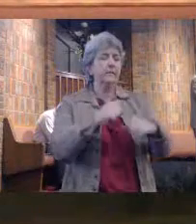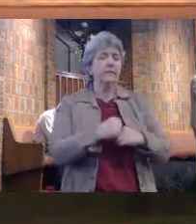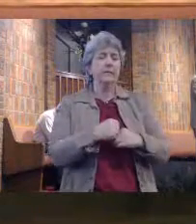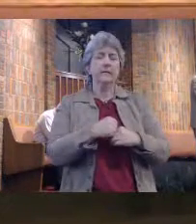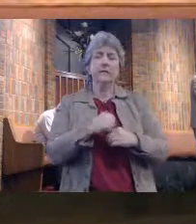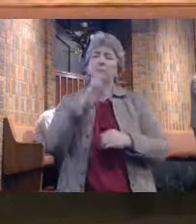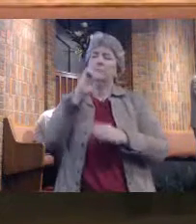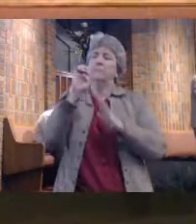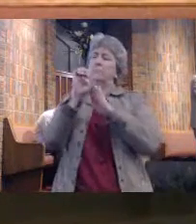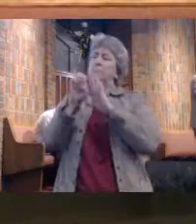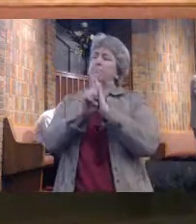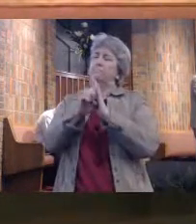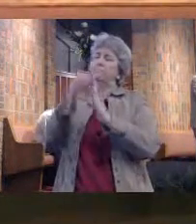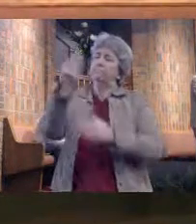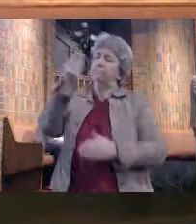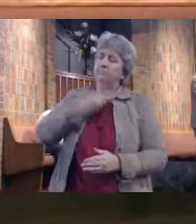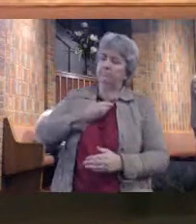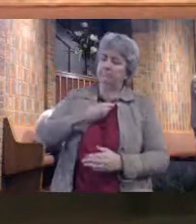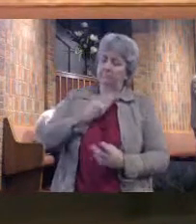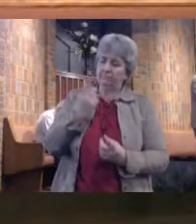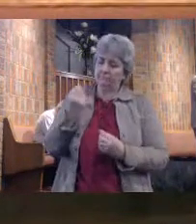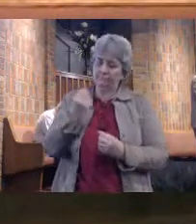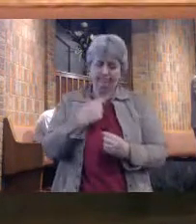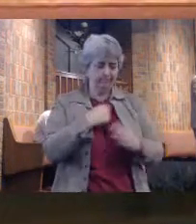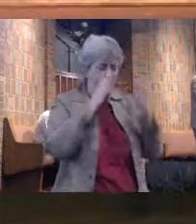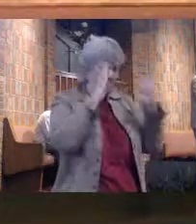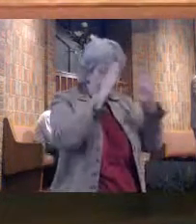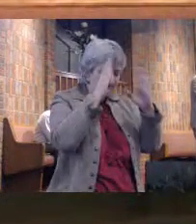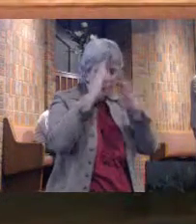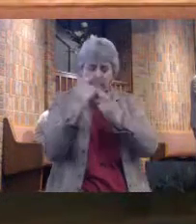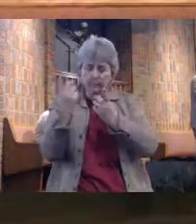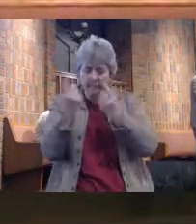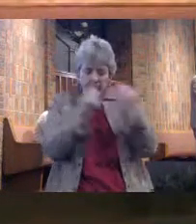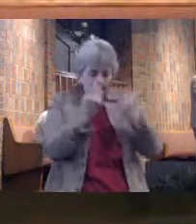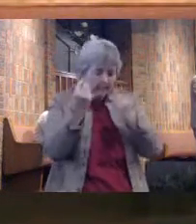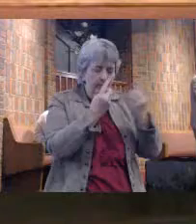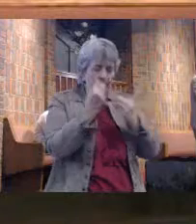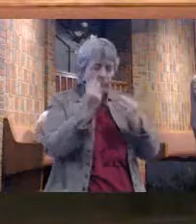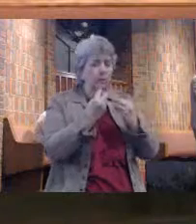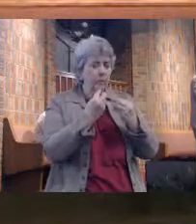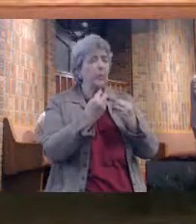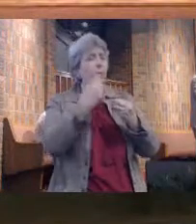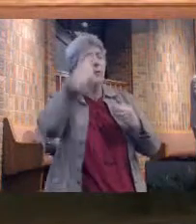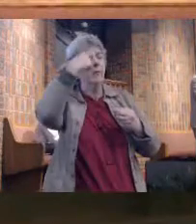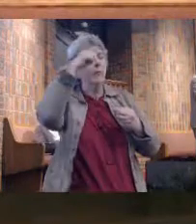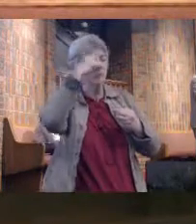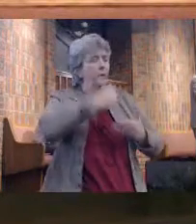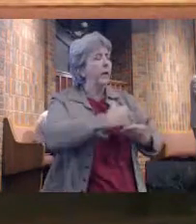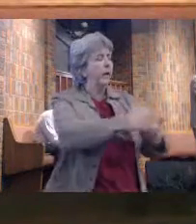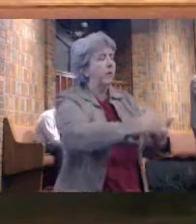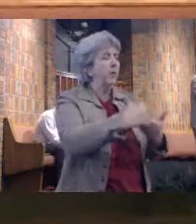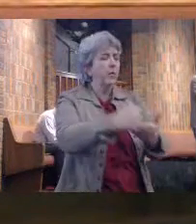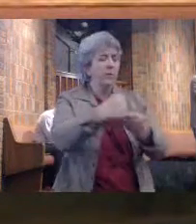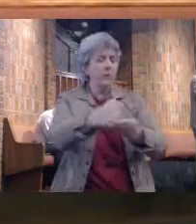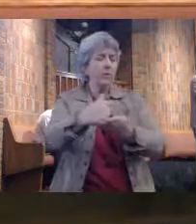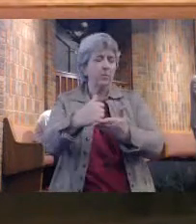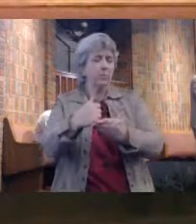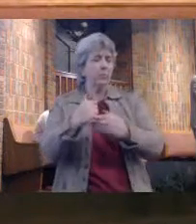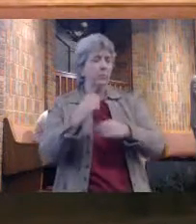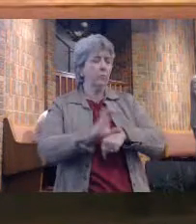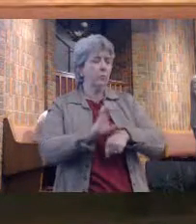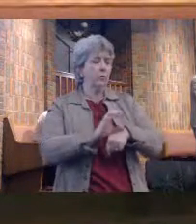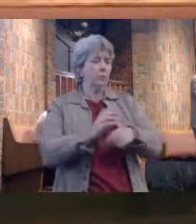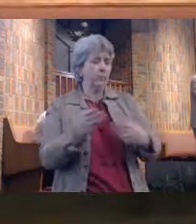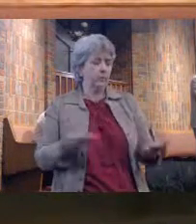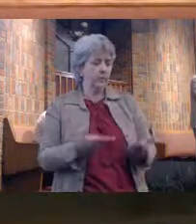And we hope, Father, that we can do these things that will help those of our congregations